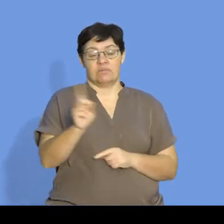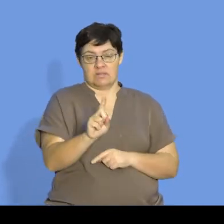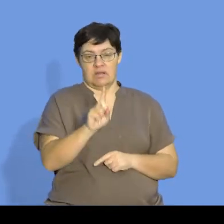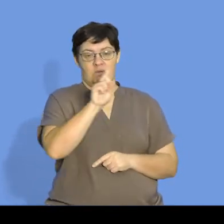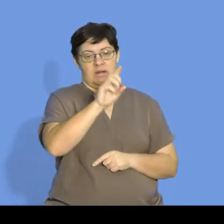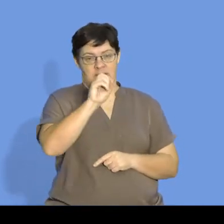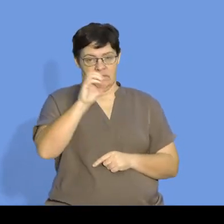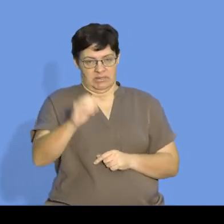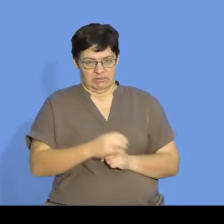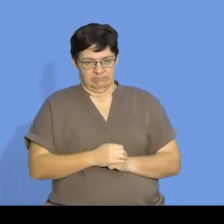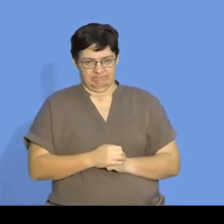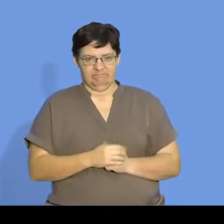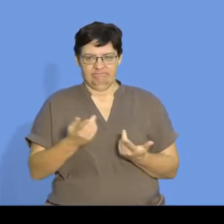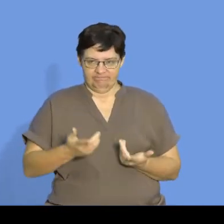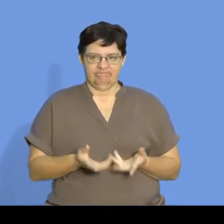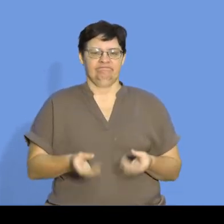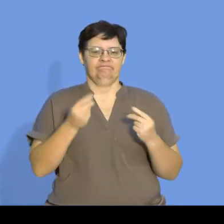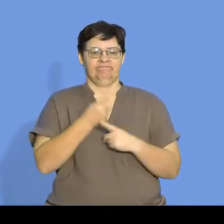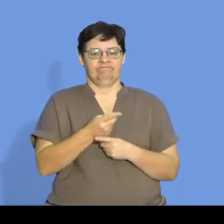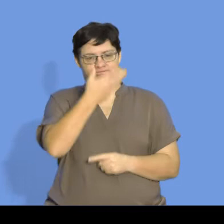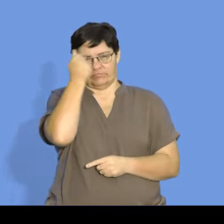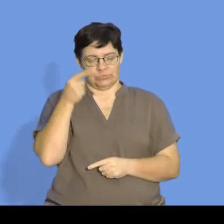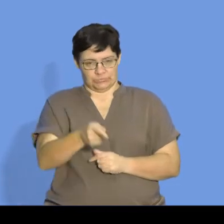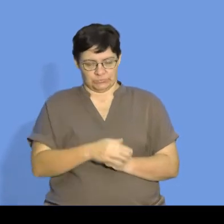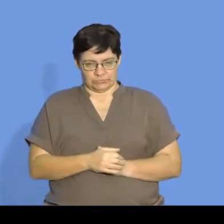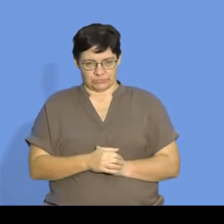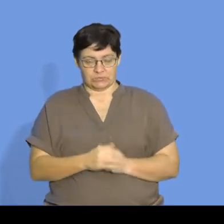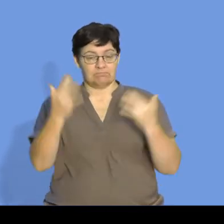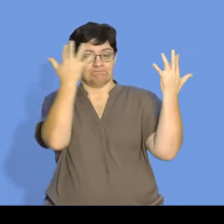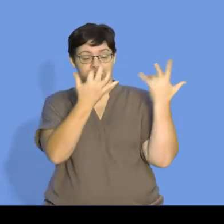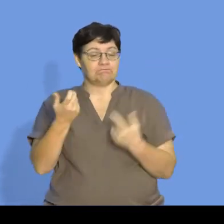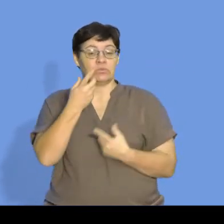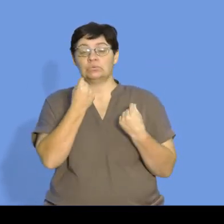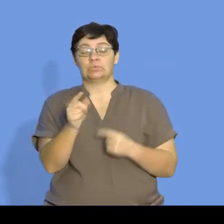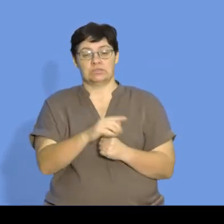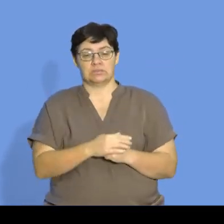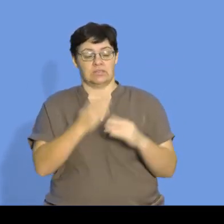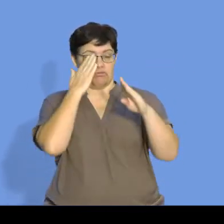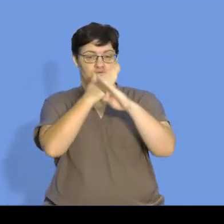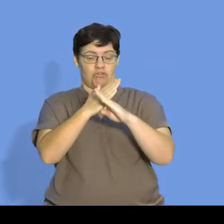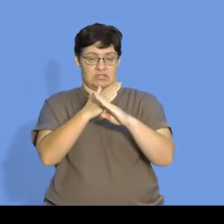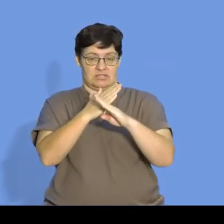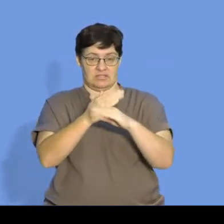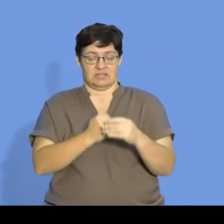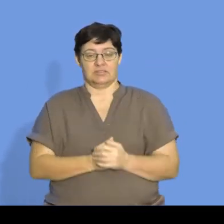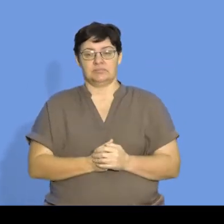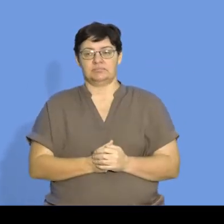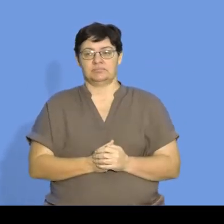and therefore that serves as your unknown. Watch my calculation. Cross multiply. You